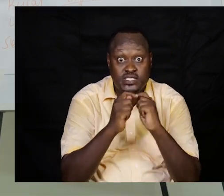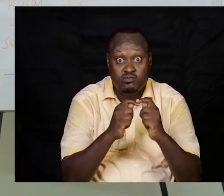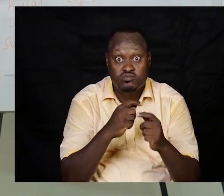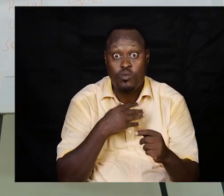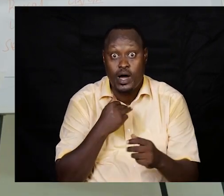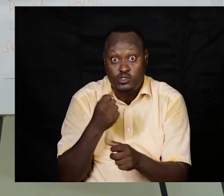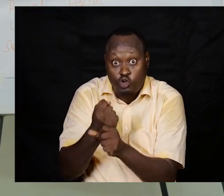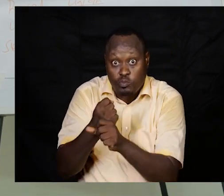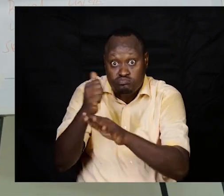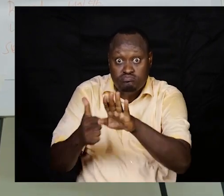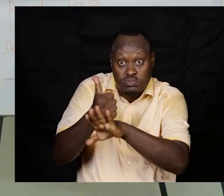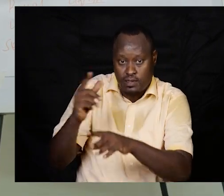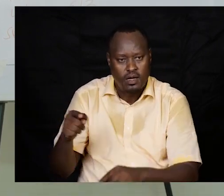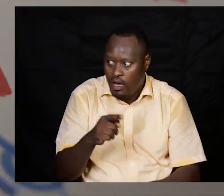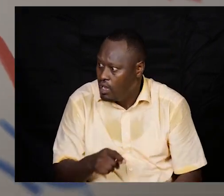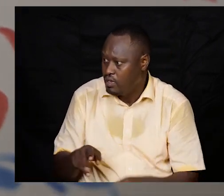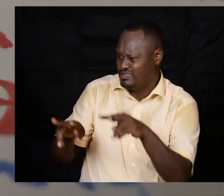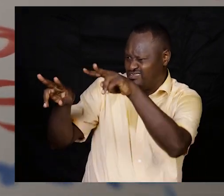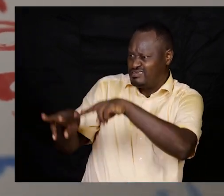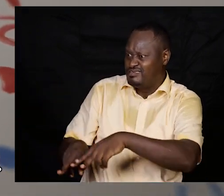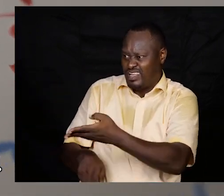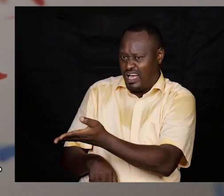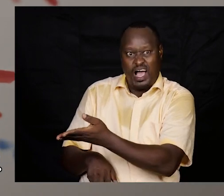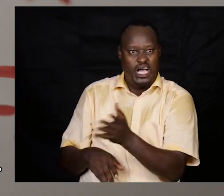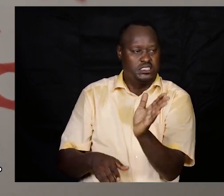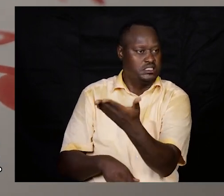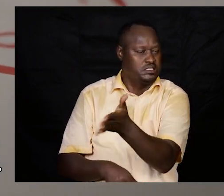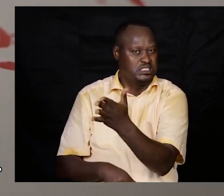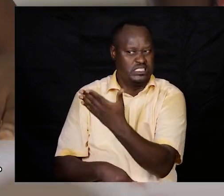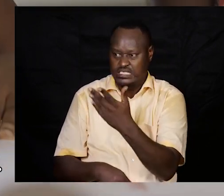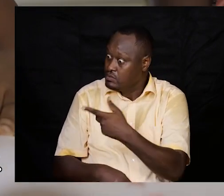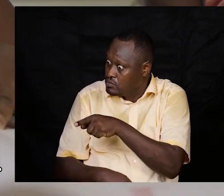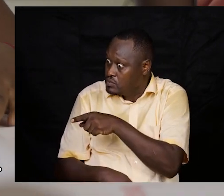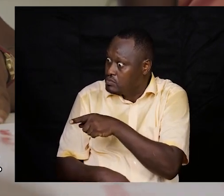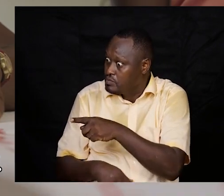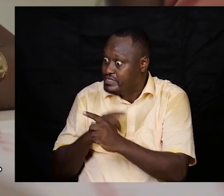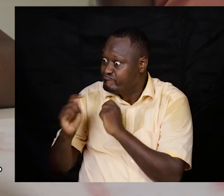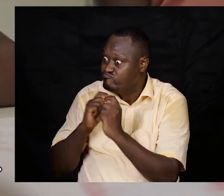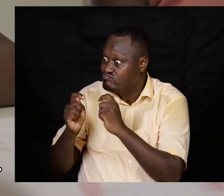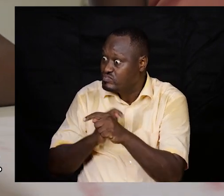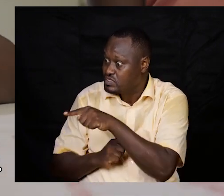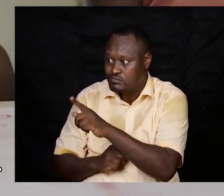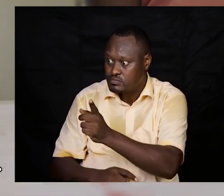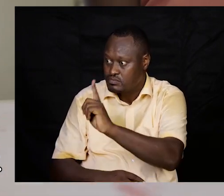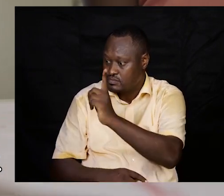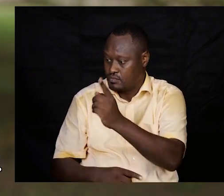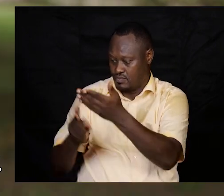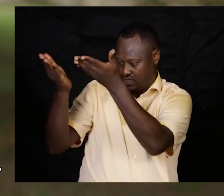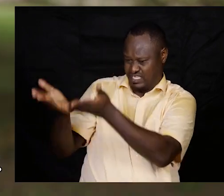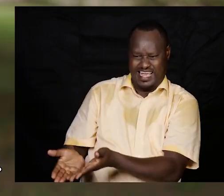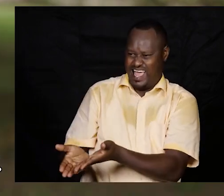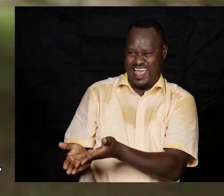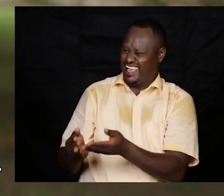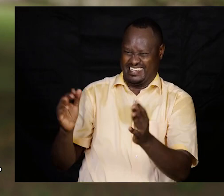call you, but because of just the appearance, the interviewer was like, for you, I'm not interviewing you. You are not